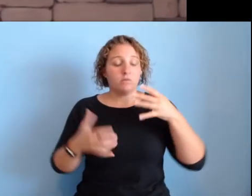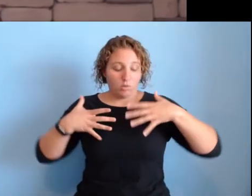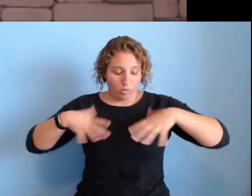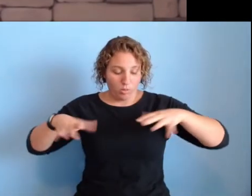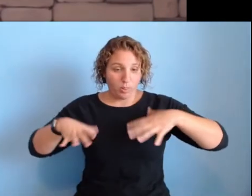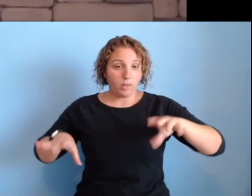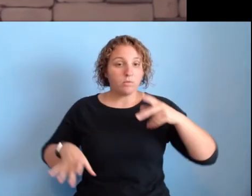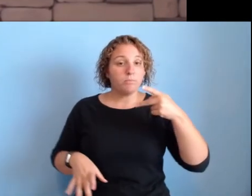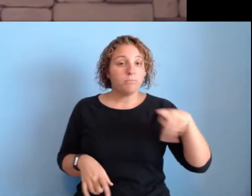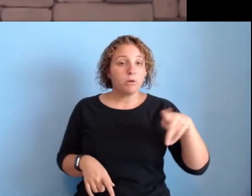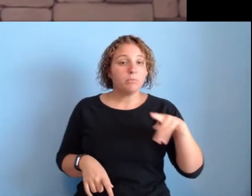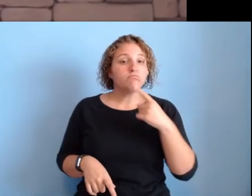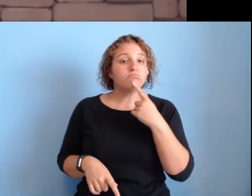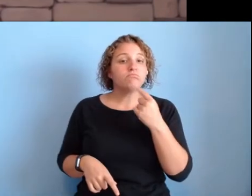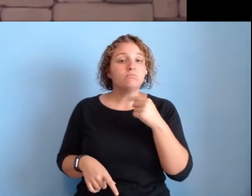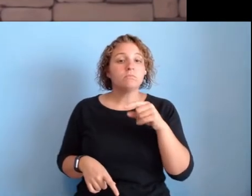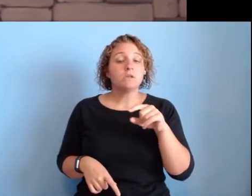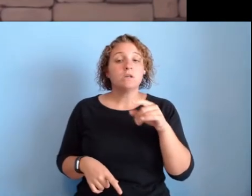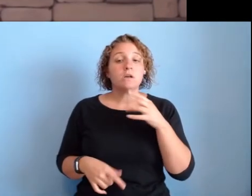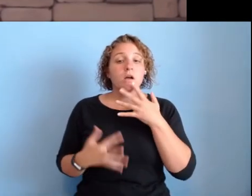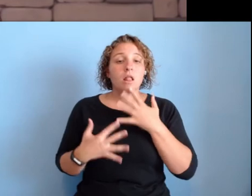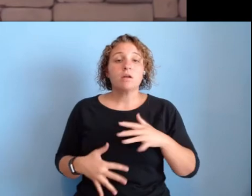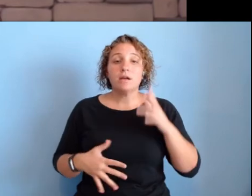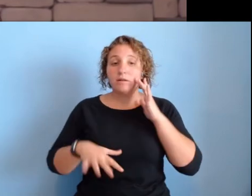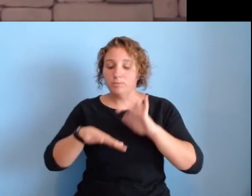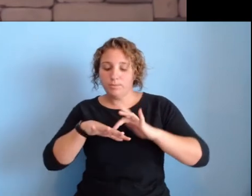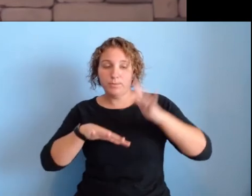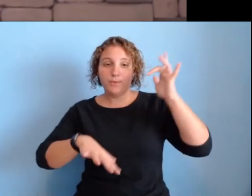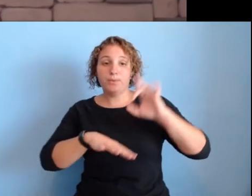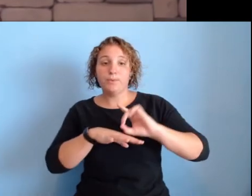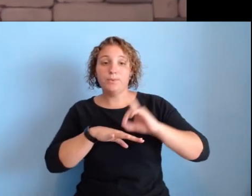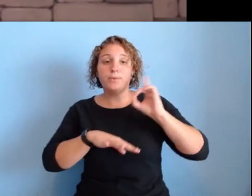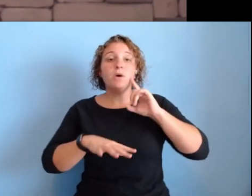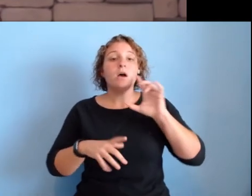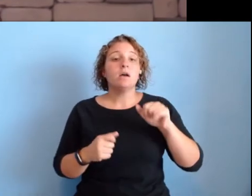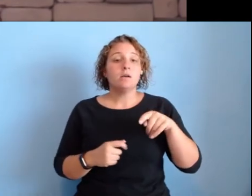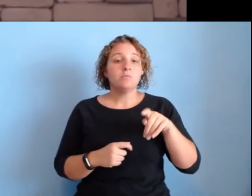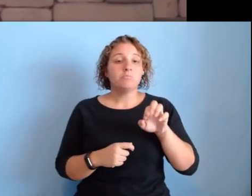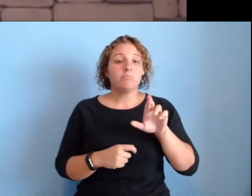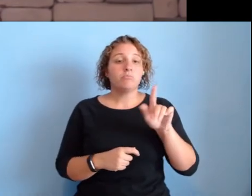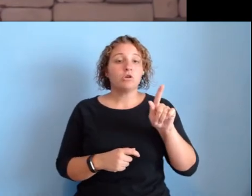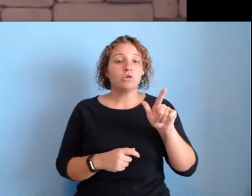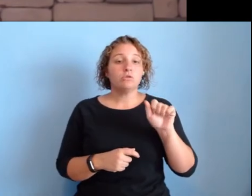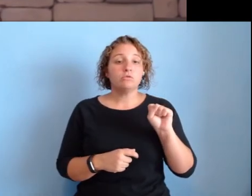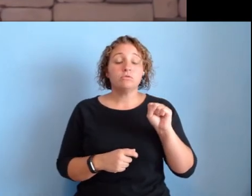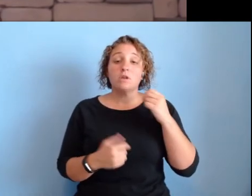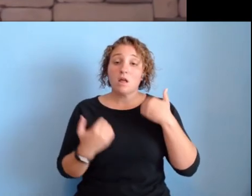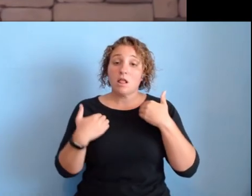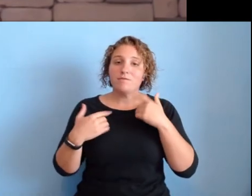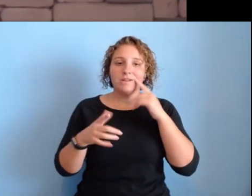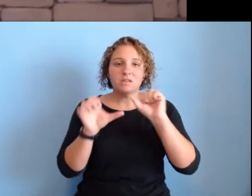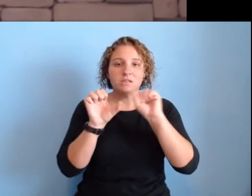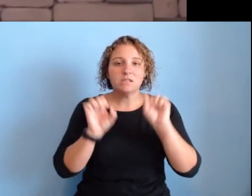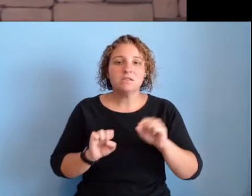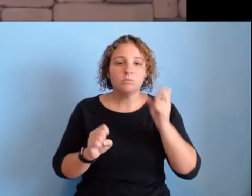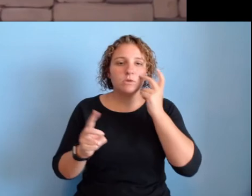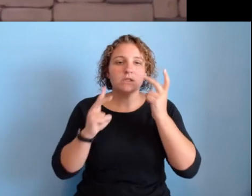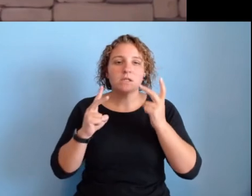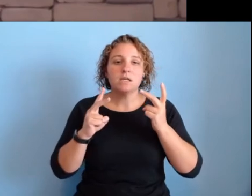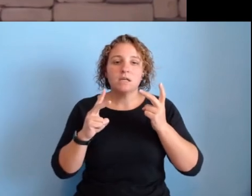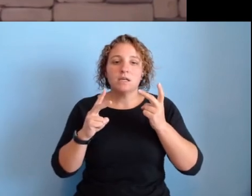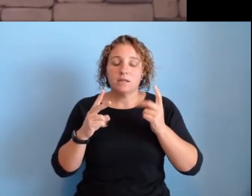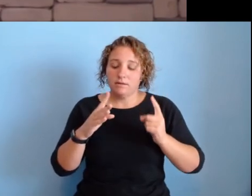decked with gold and precious stones and pearls. Now remember, this system John is seeing is a system that rises up when